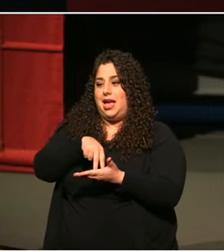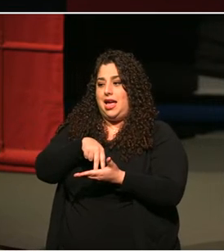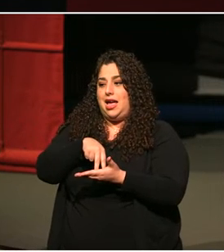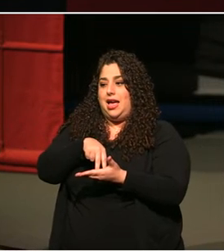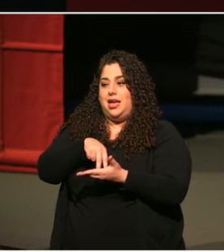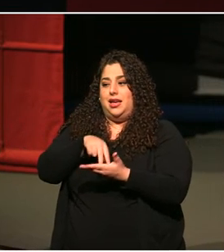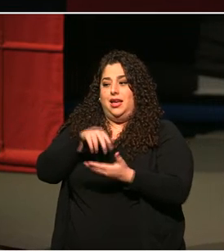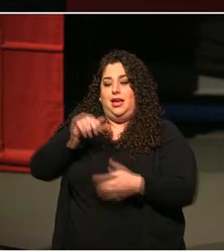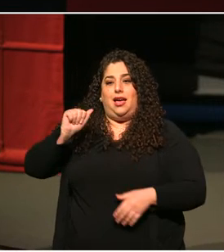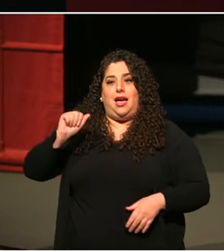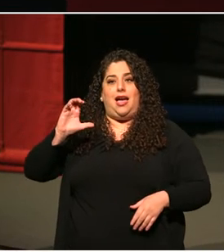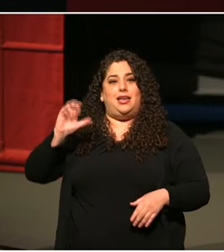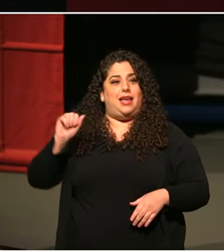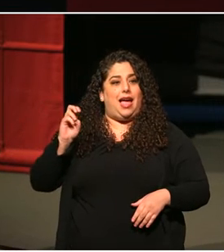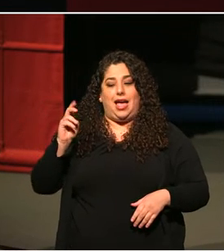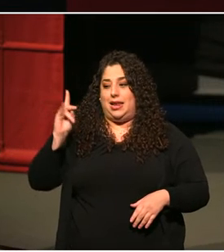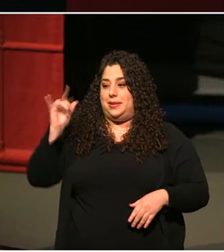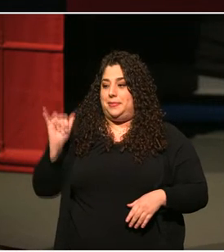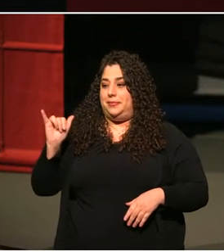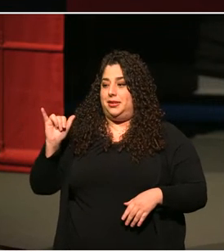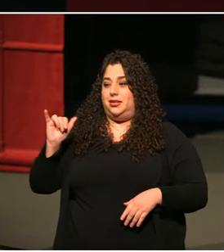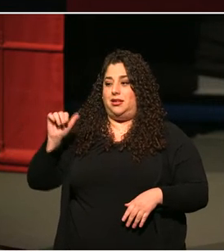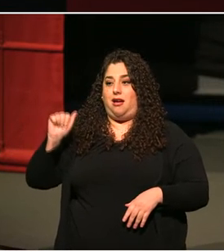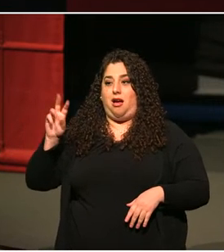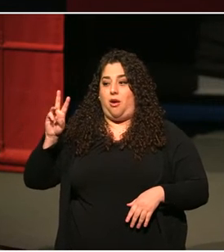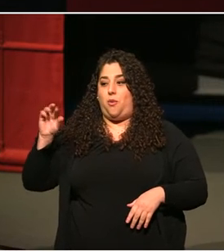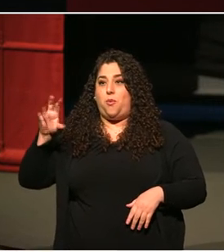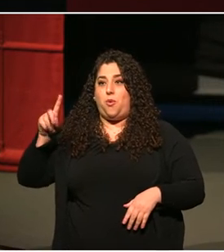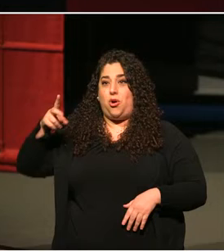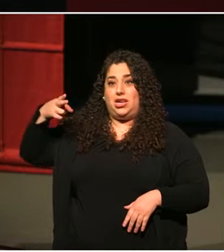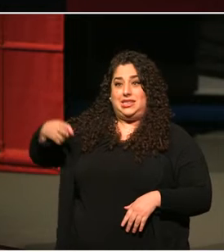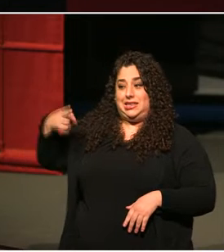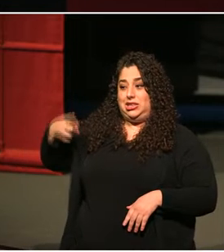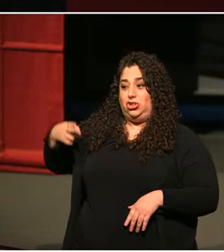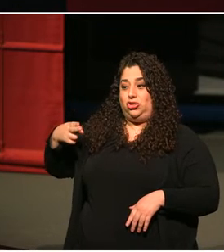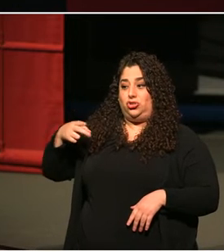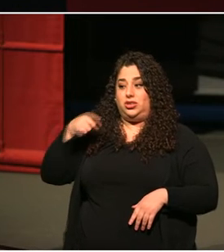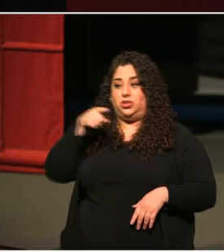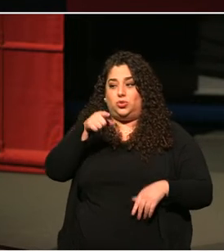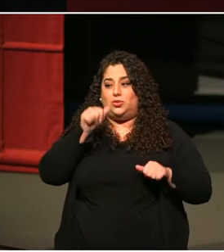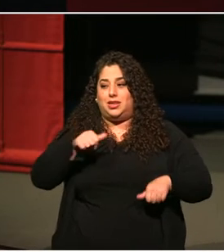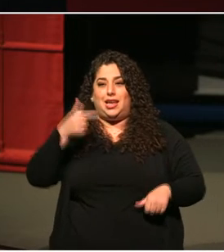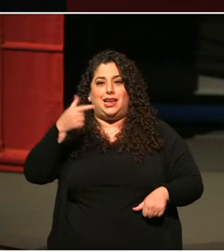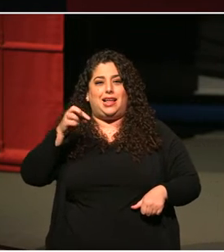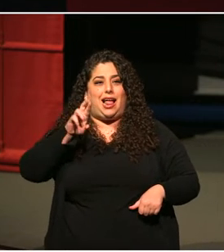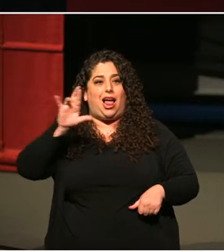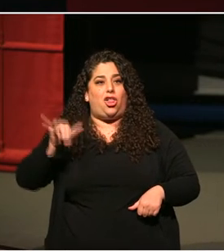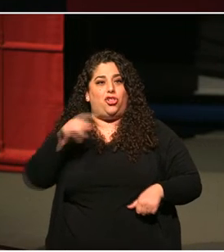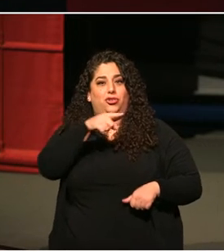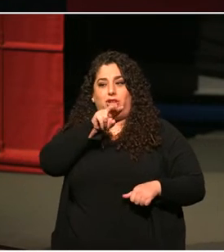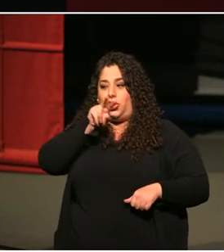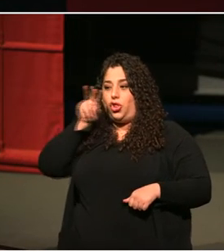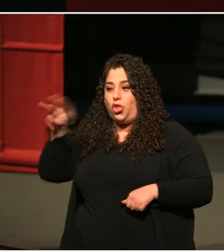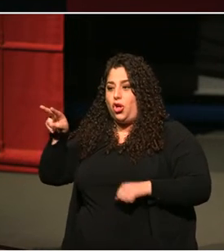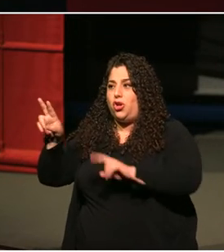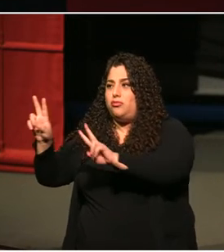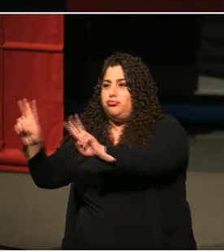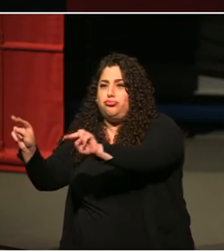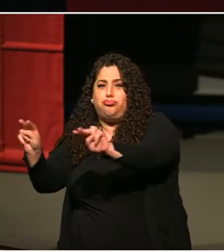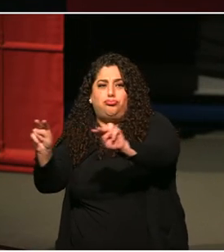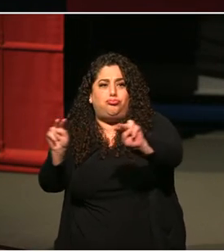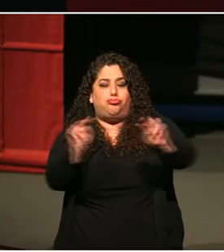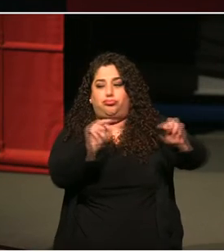in our Academy Awards History Gallery here at the museum. When we opened the museum, we grounded it in a